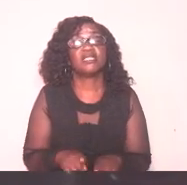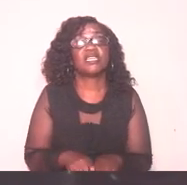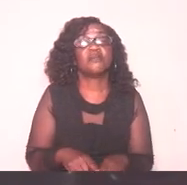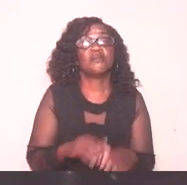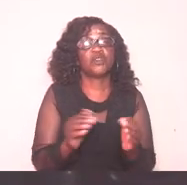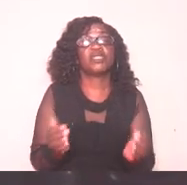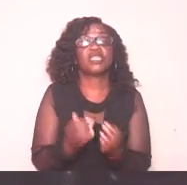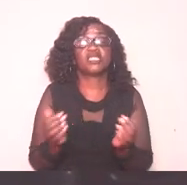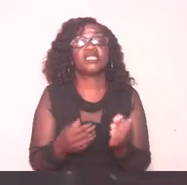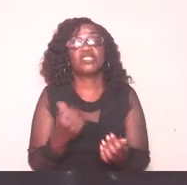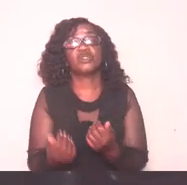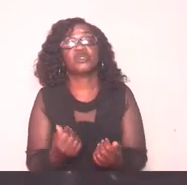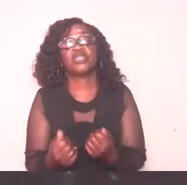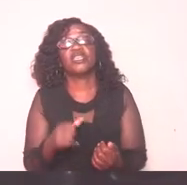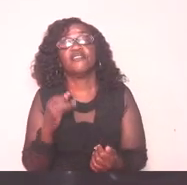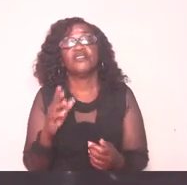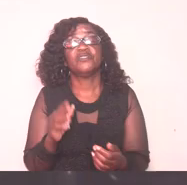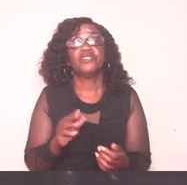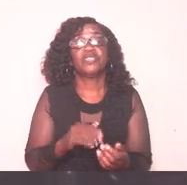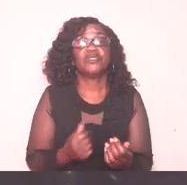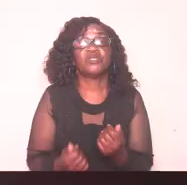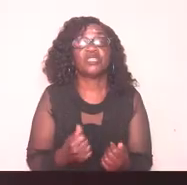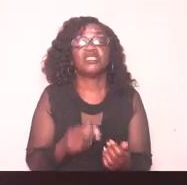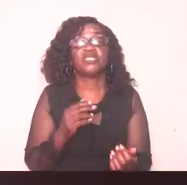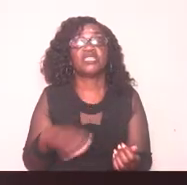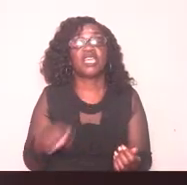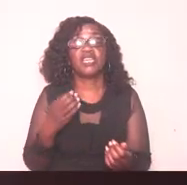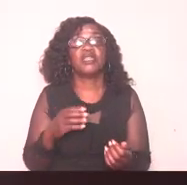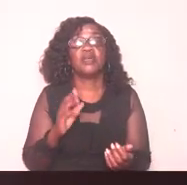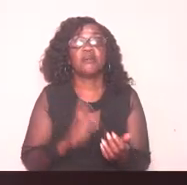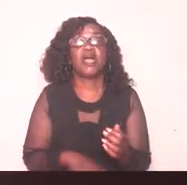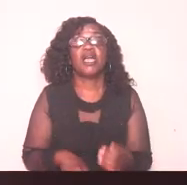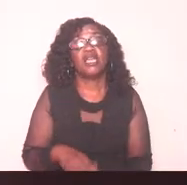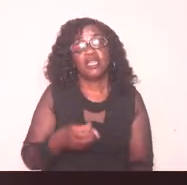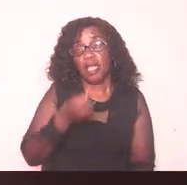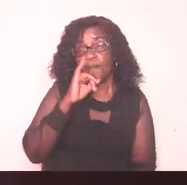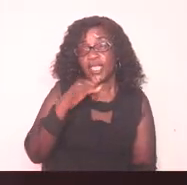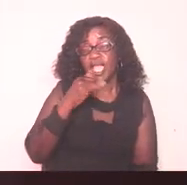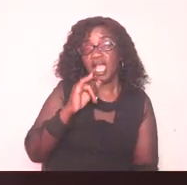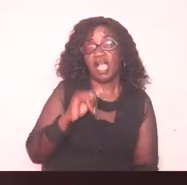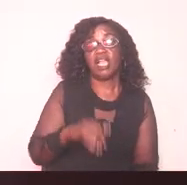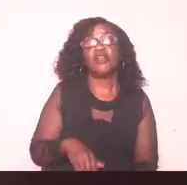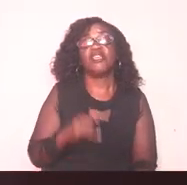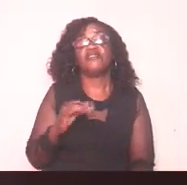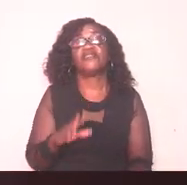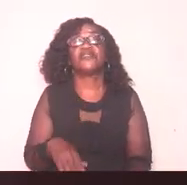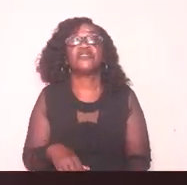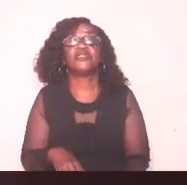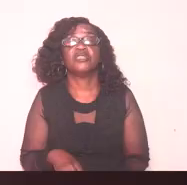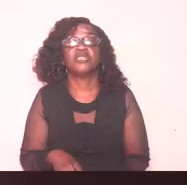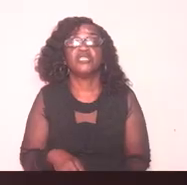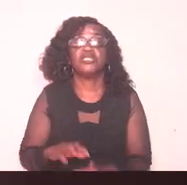we are protecting the children. If this child can buy beer, why the hell is this child, if this child cannot buy beer, or if this child